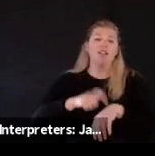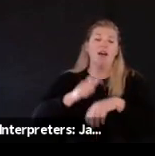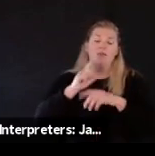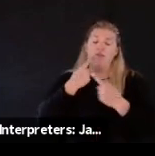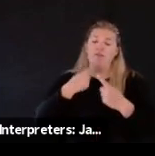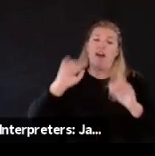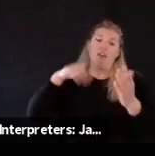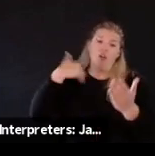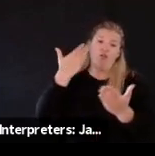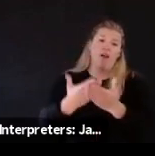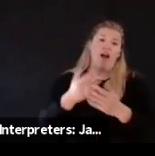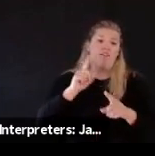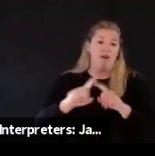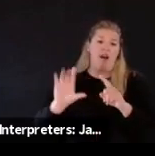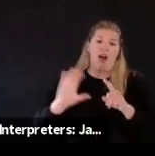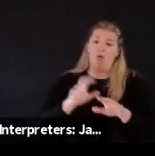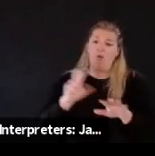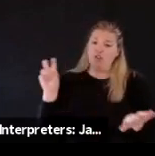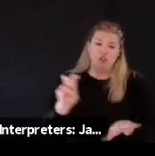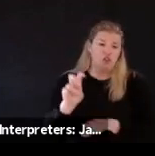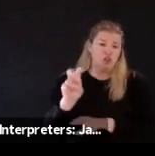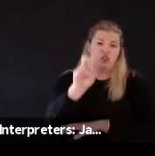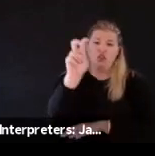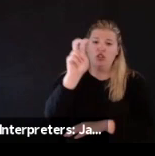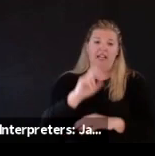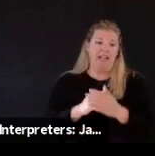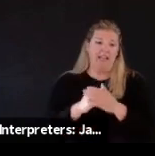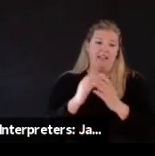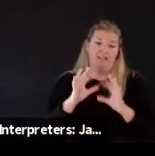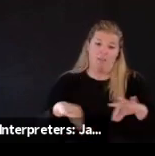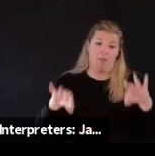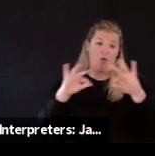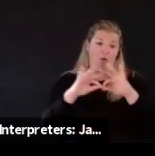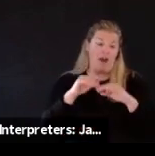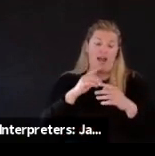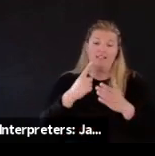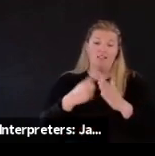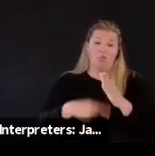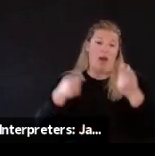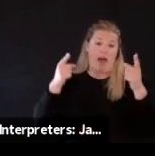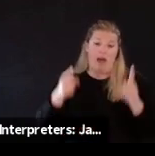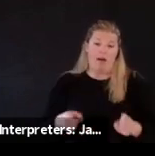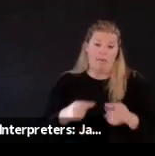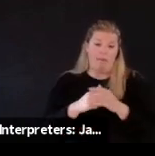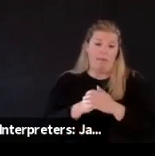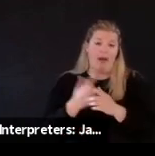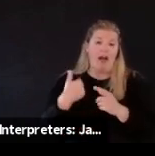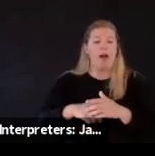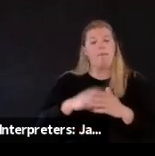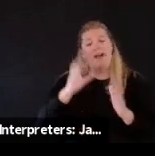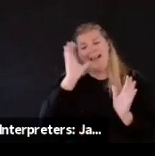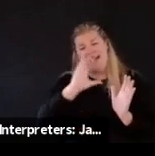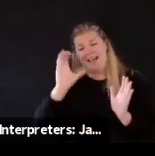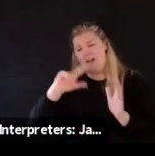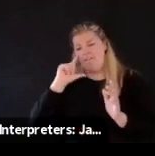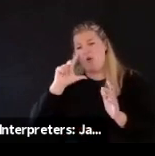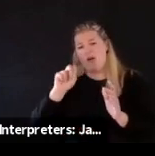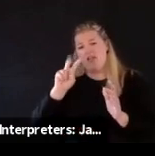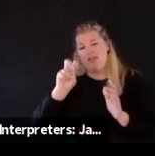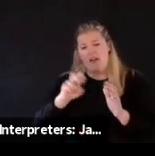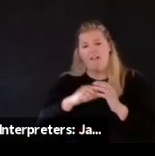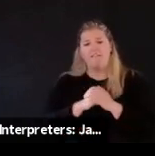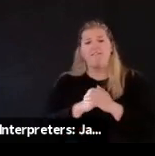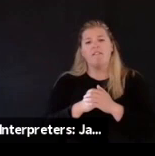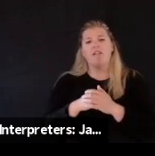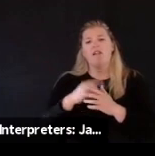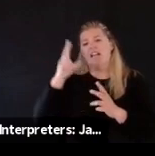makes us strong and trouble never lasts too long. It's what we come to. Yeah, I've been looking for the love. Devil trying